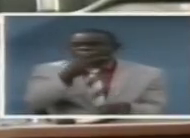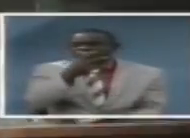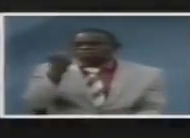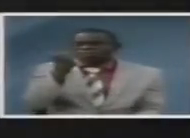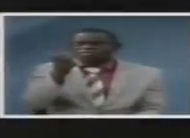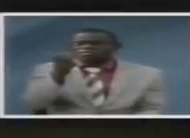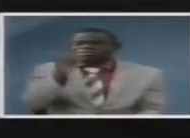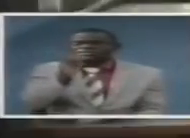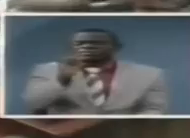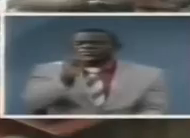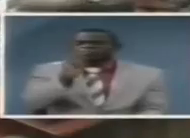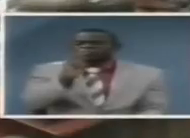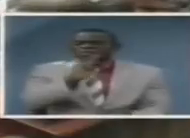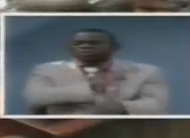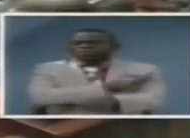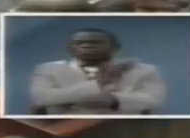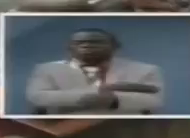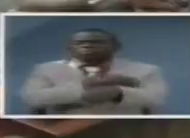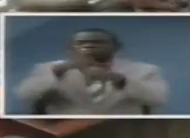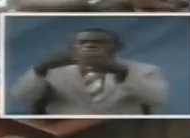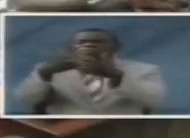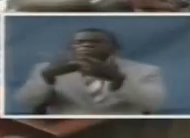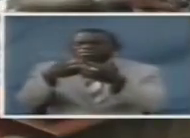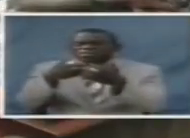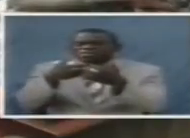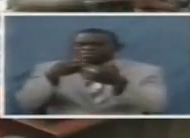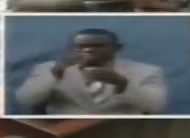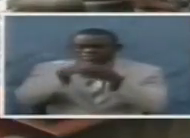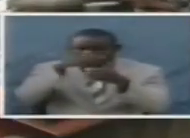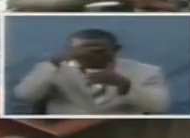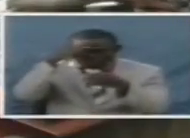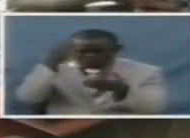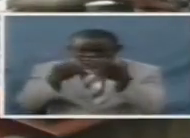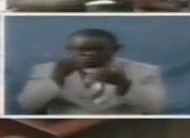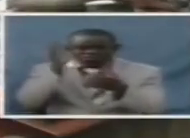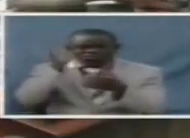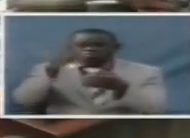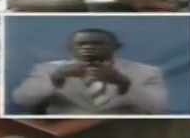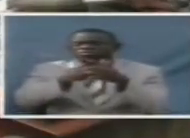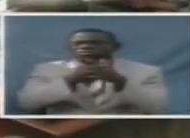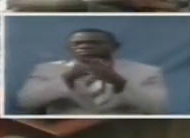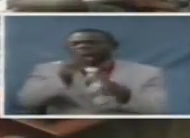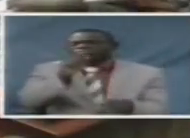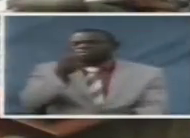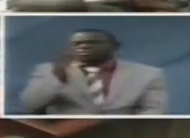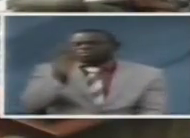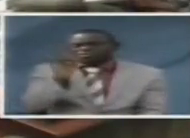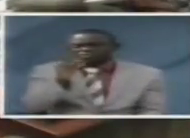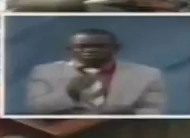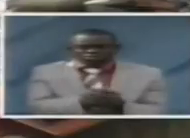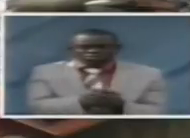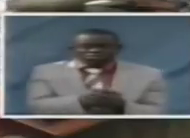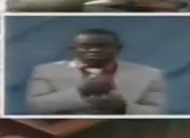300 megawatt Mamba thermal plant is expected to commence in 2018. In addition,